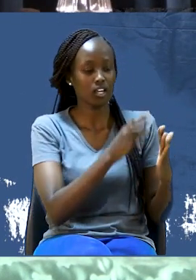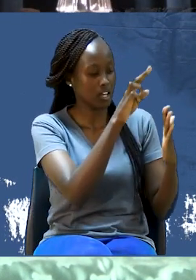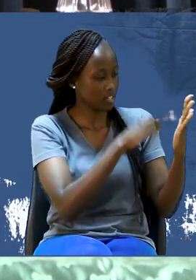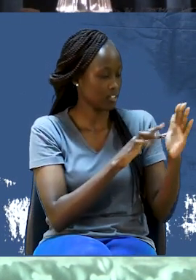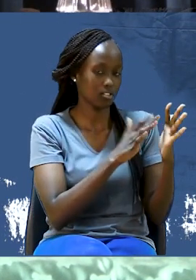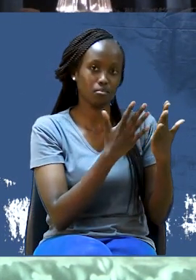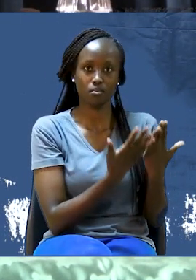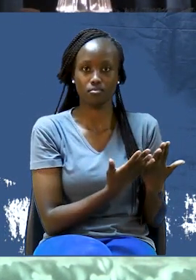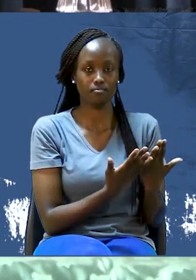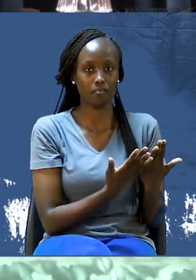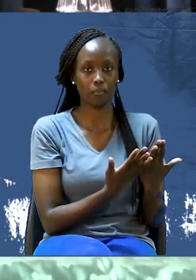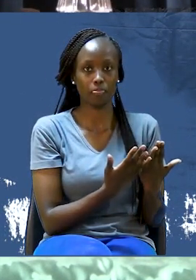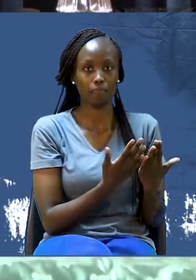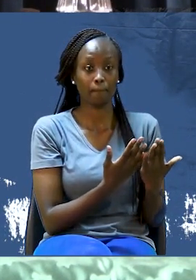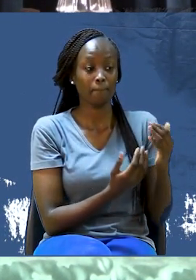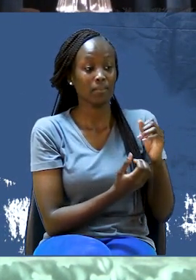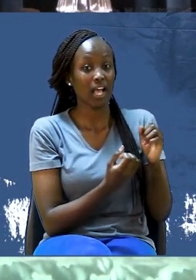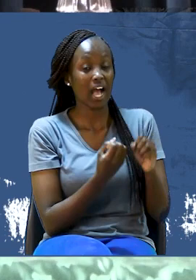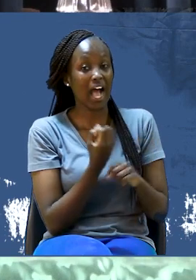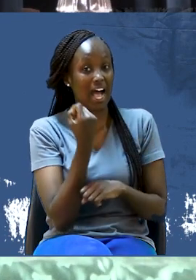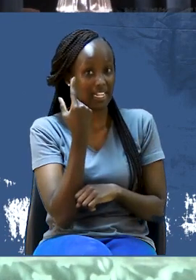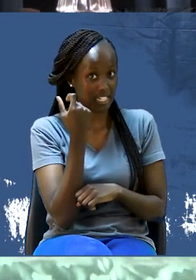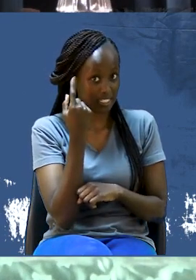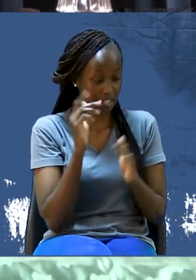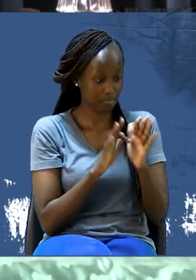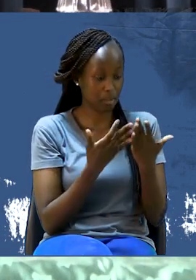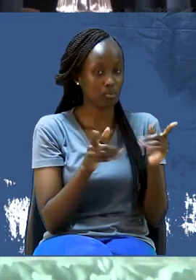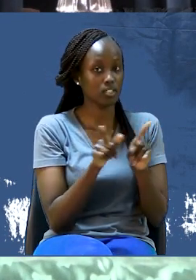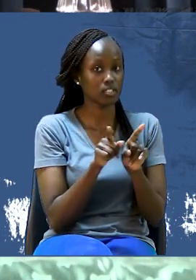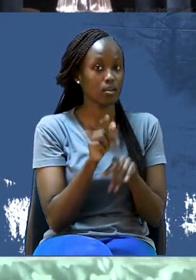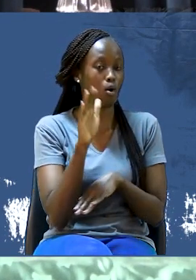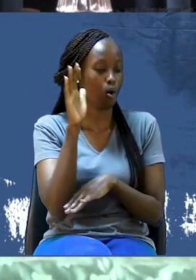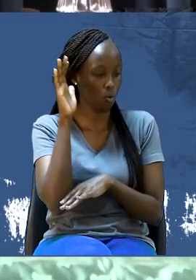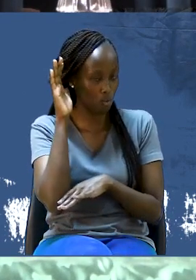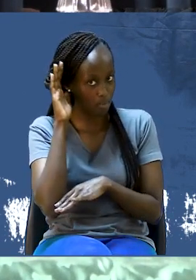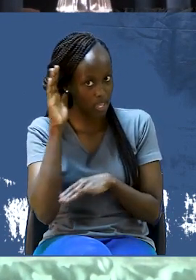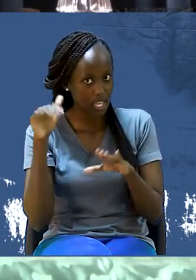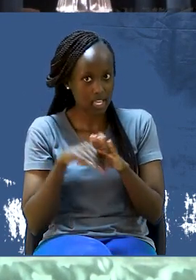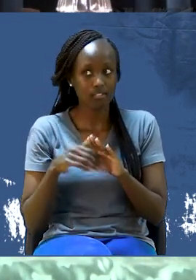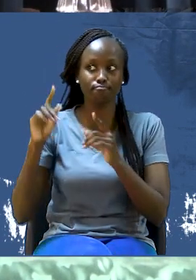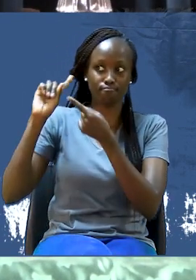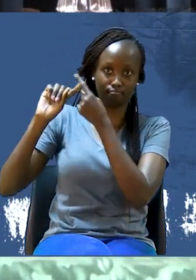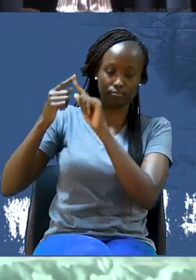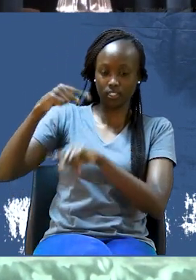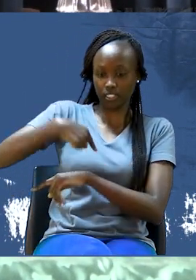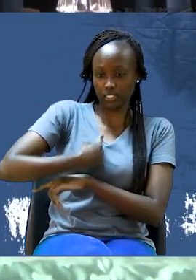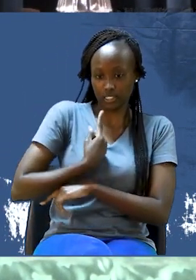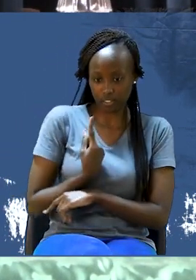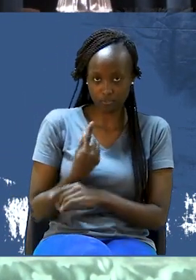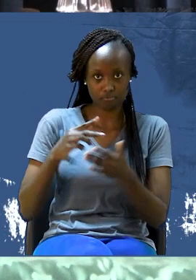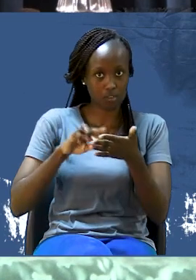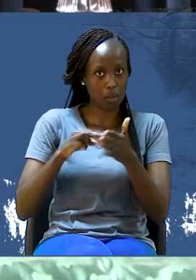God's people. Let us interpret it, and let us apply it in personal, specific, meaningful,